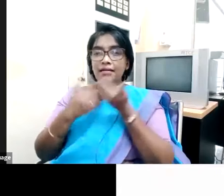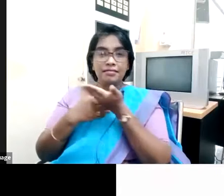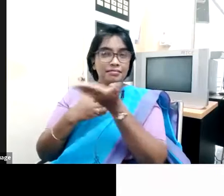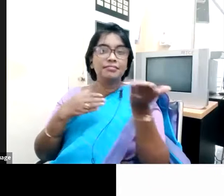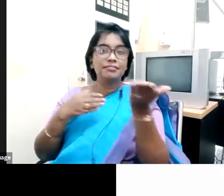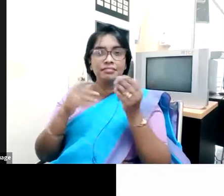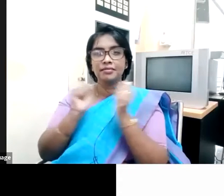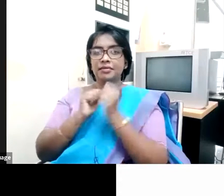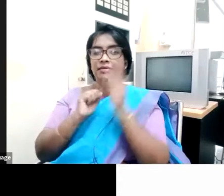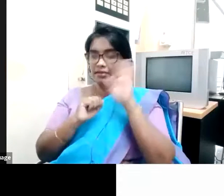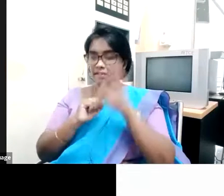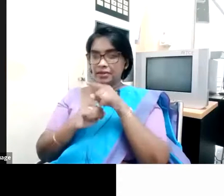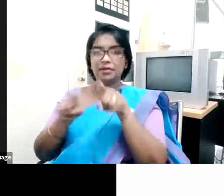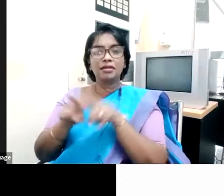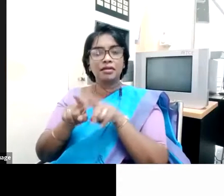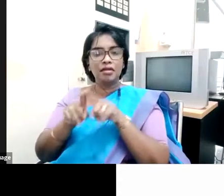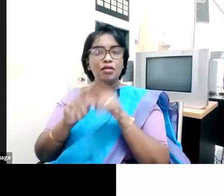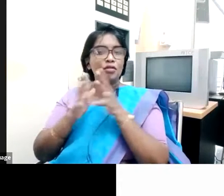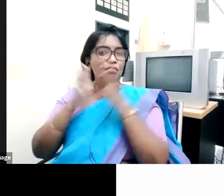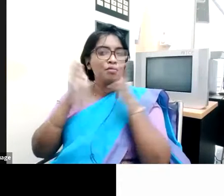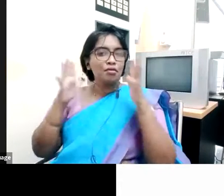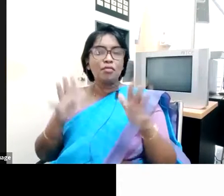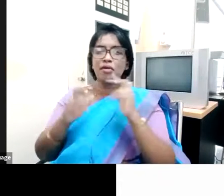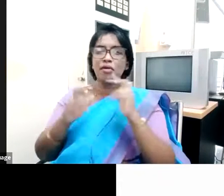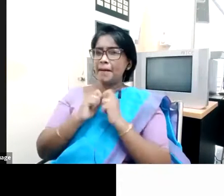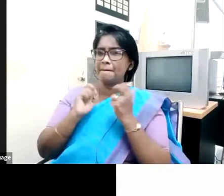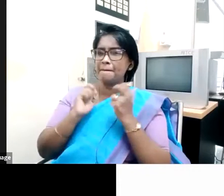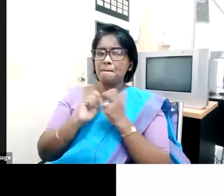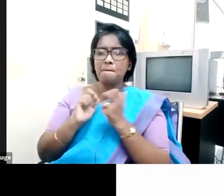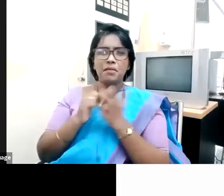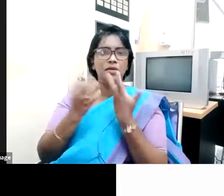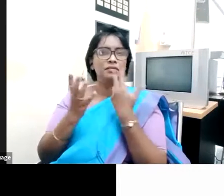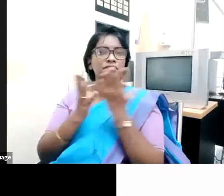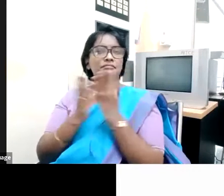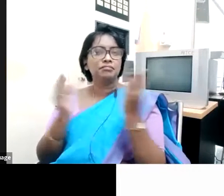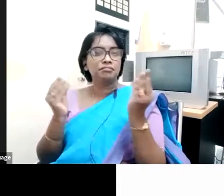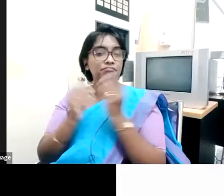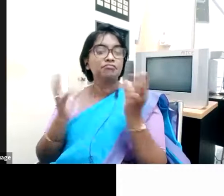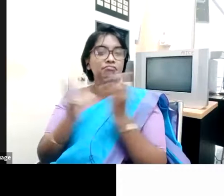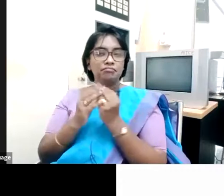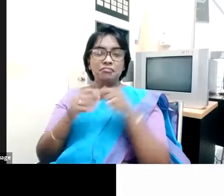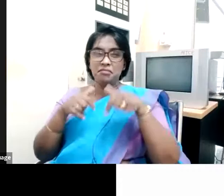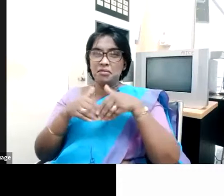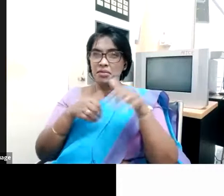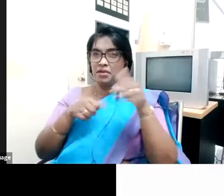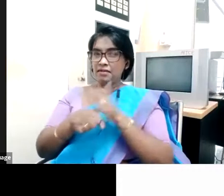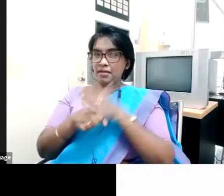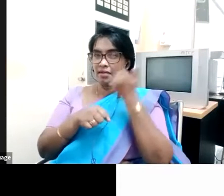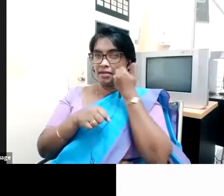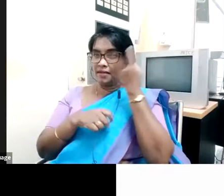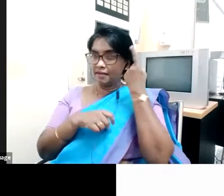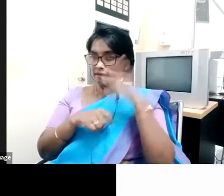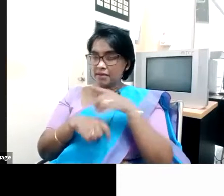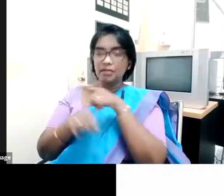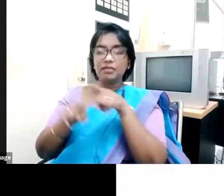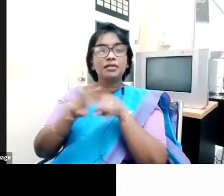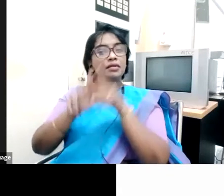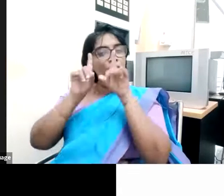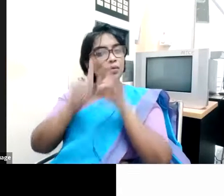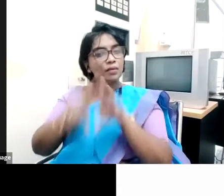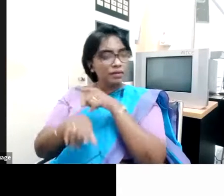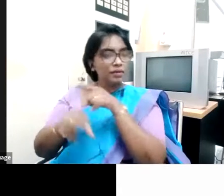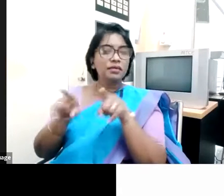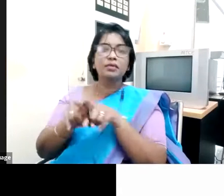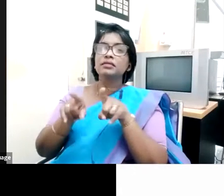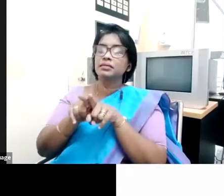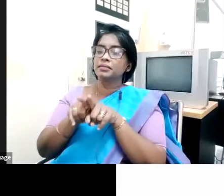resolution mechanisms. Now, observed is also that trade agreements and trade policies have become